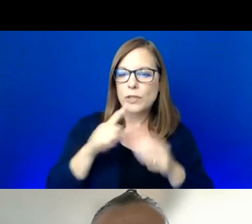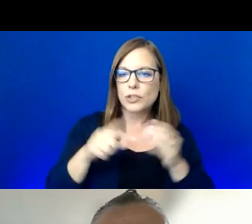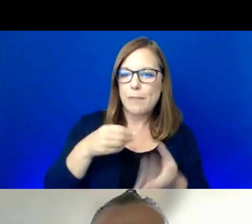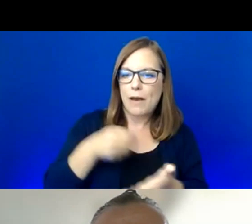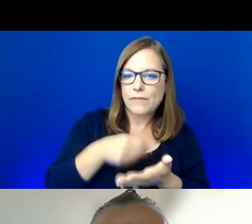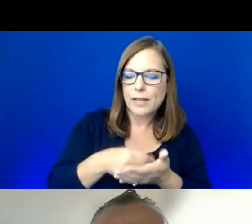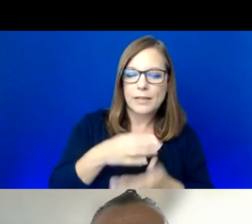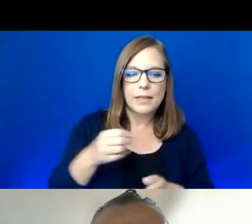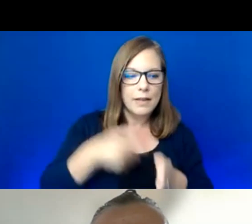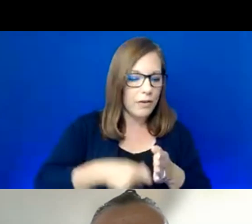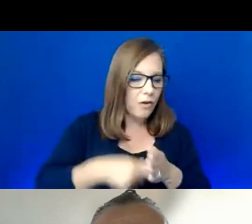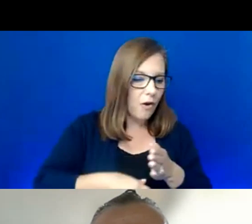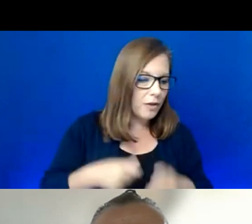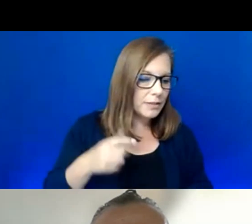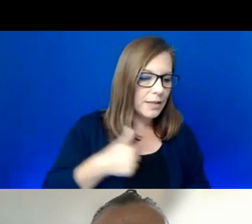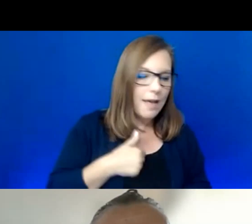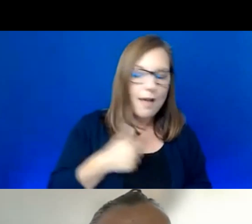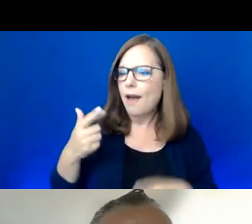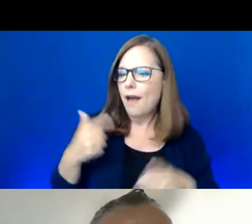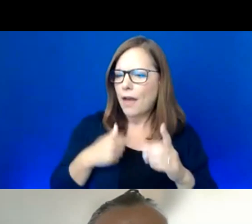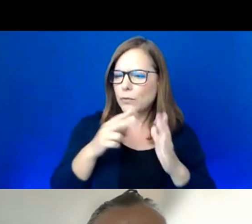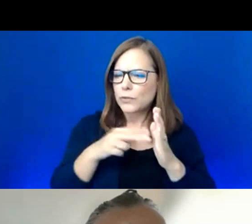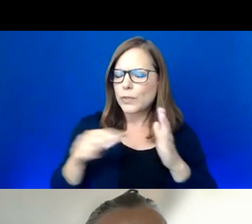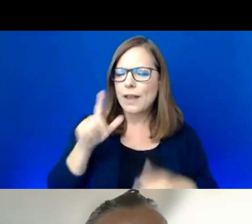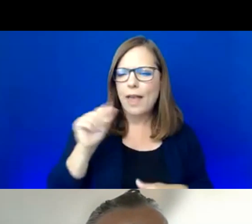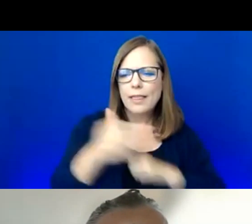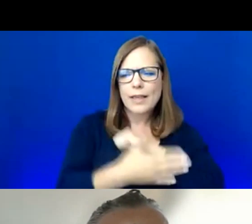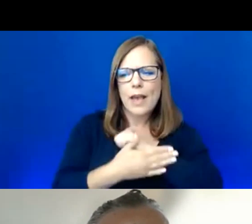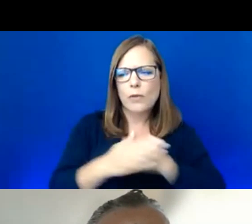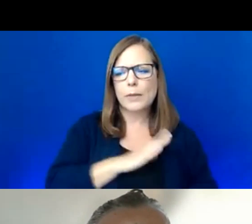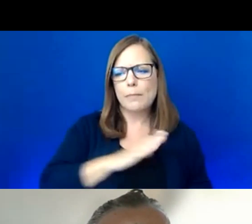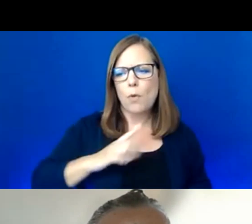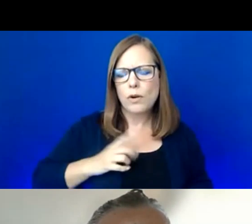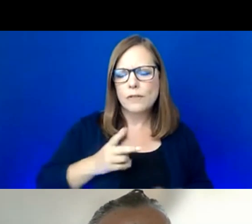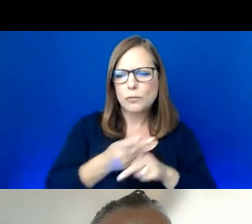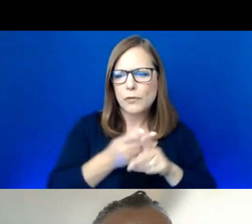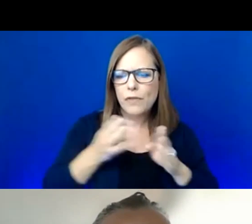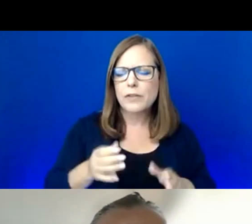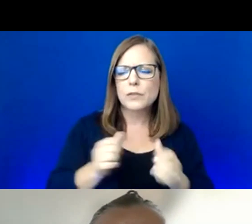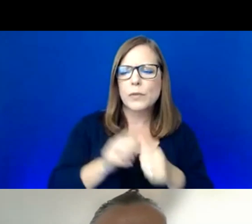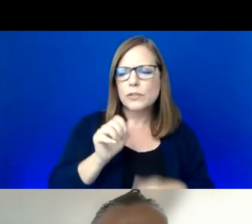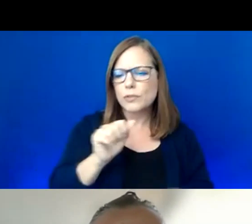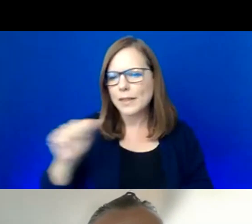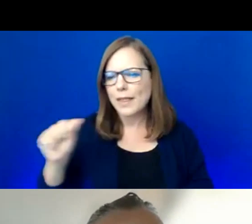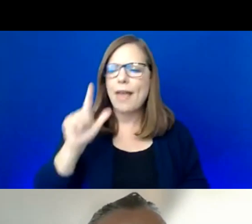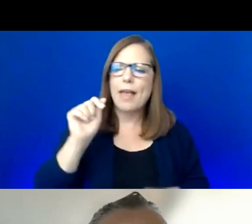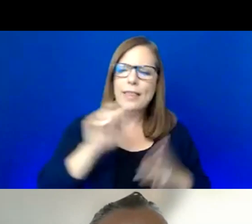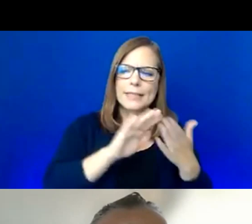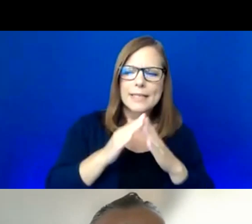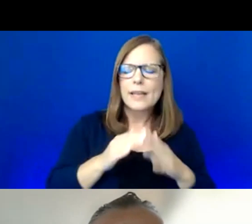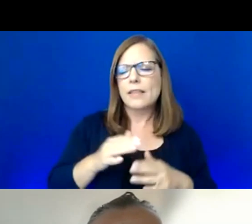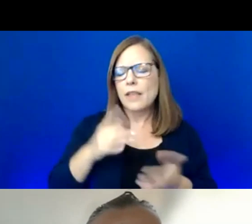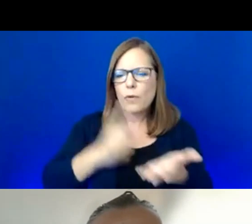reading the LA County Board of Supervisors with the LA County AAA and the LA City. They were talking about combining their